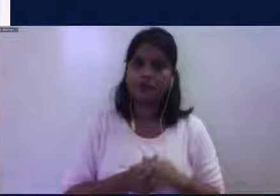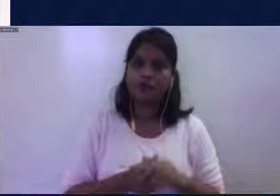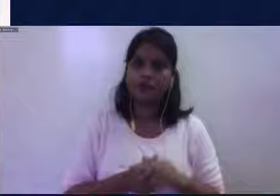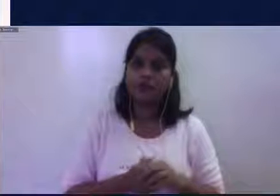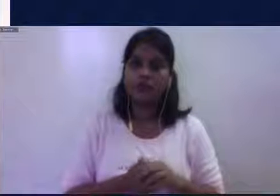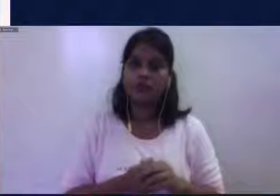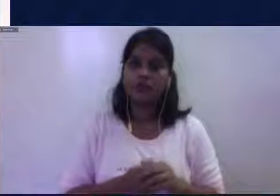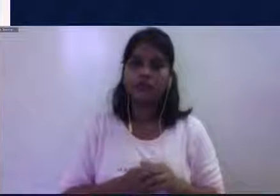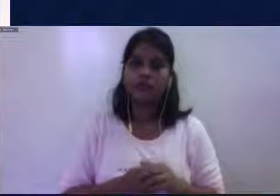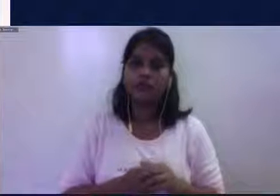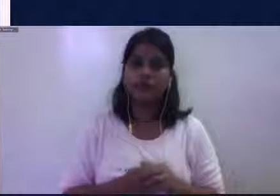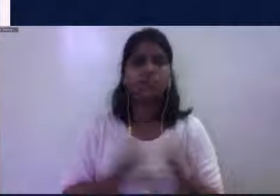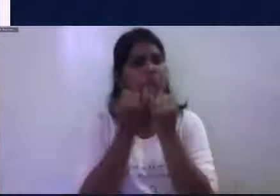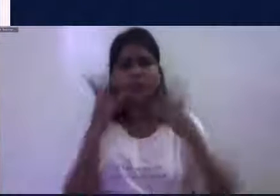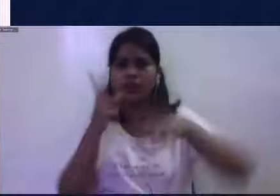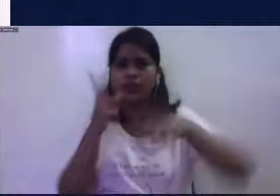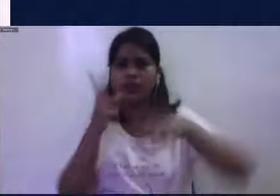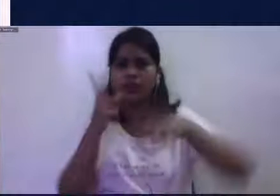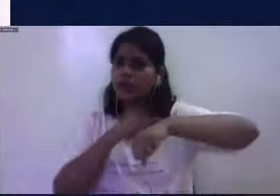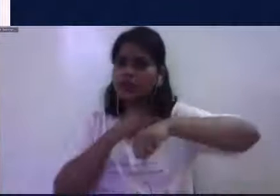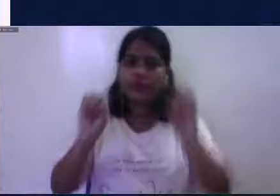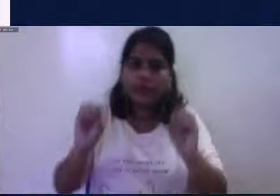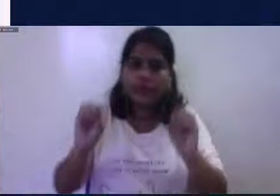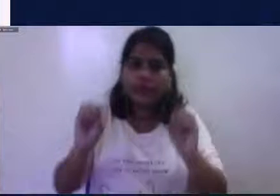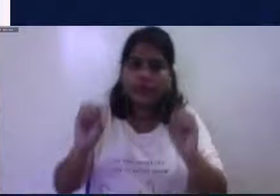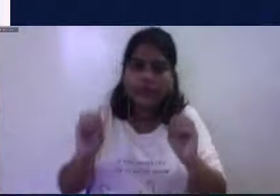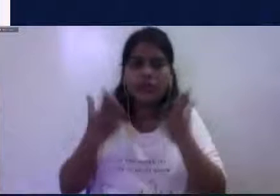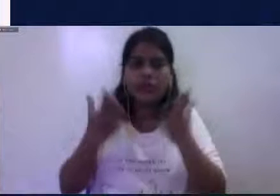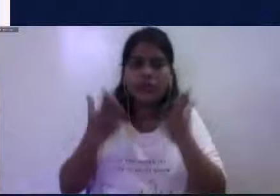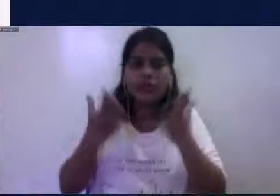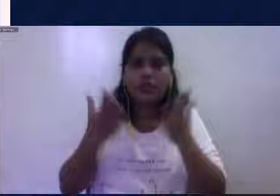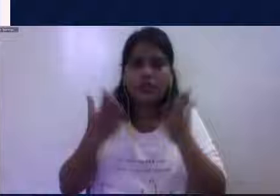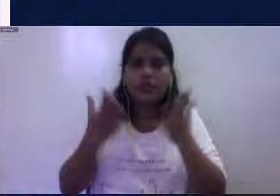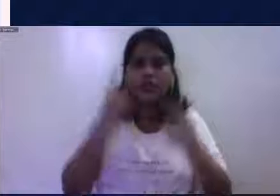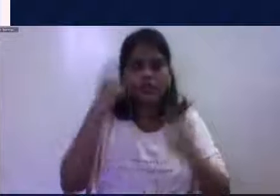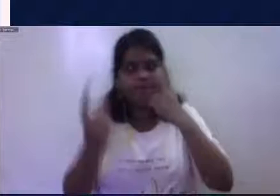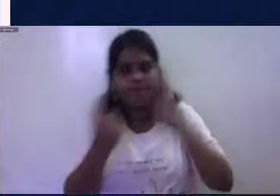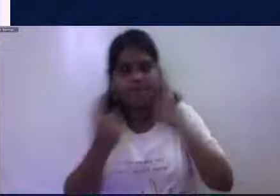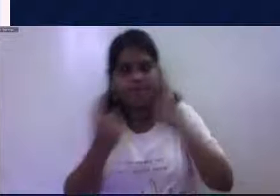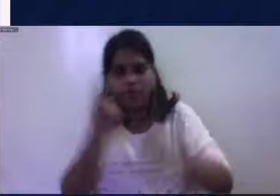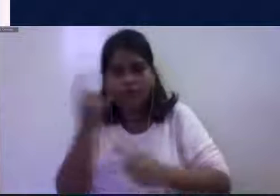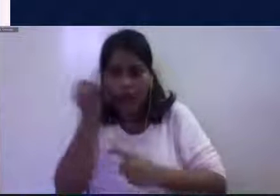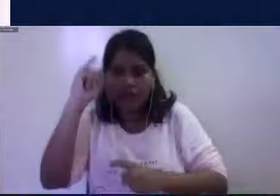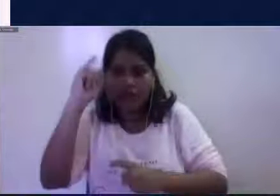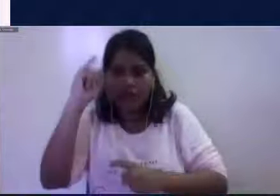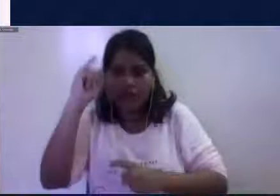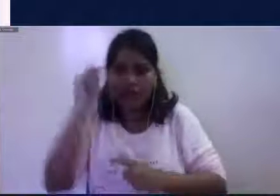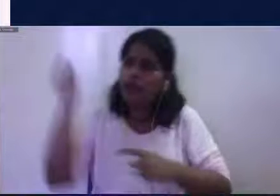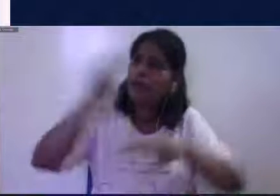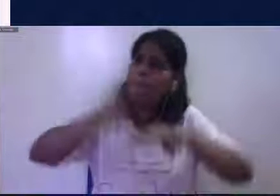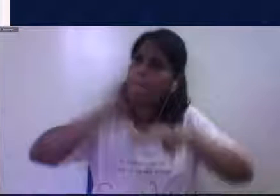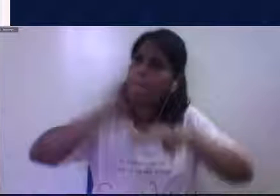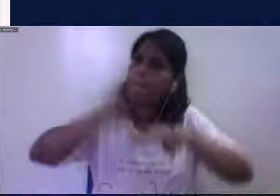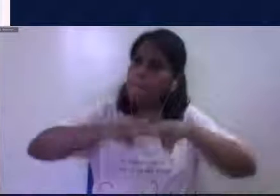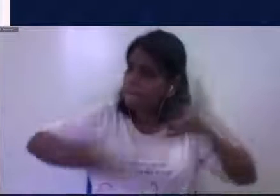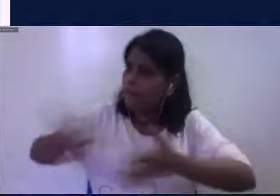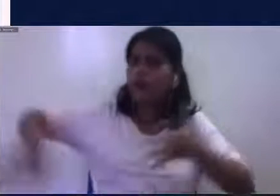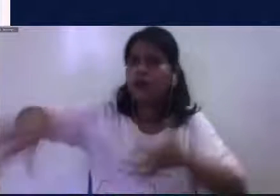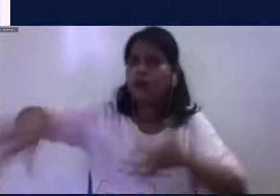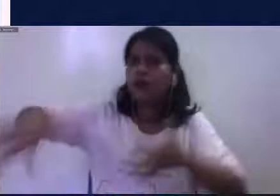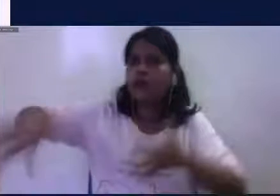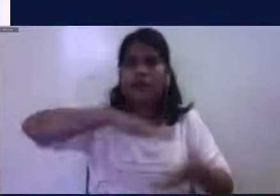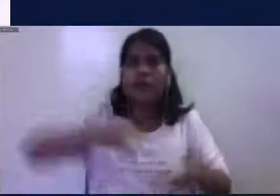many times startups think up of some idea, go to market, and then realize what